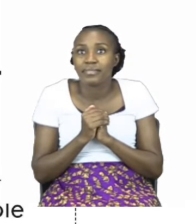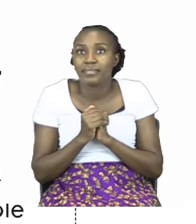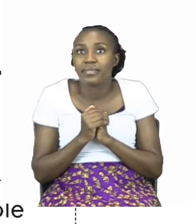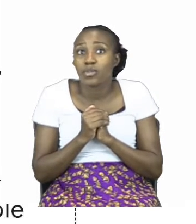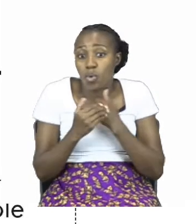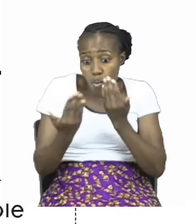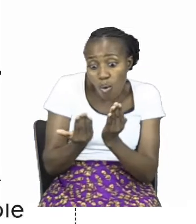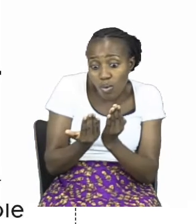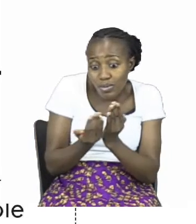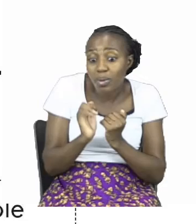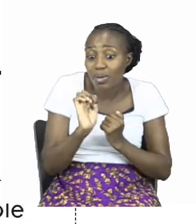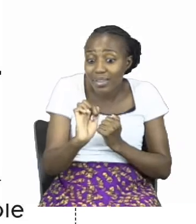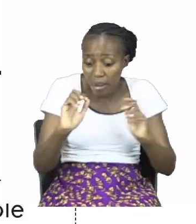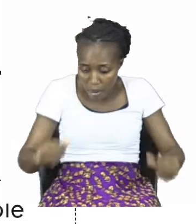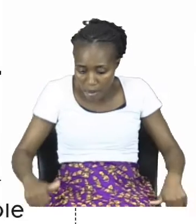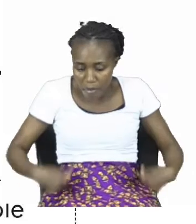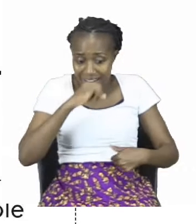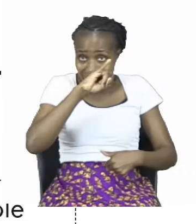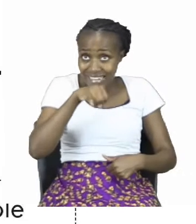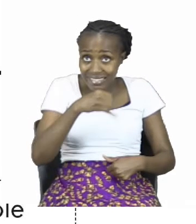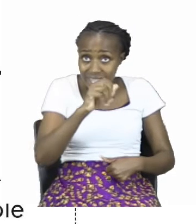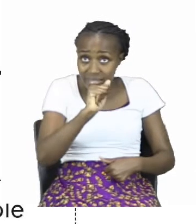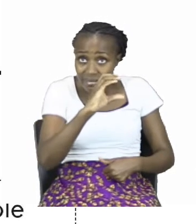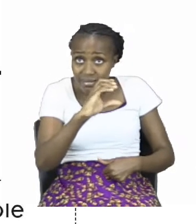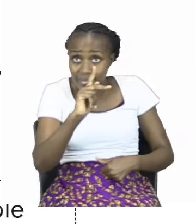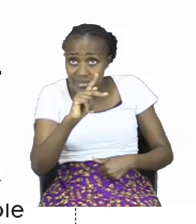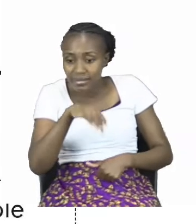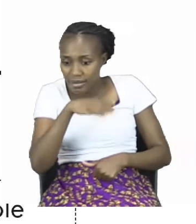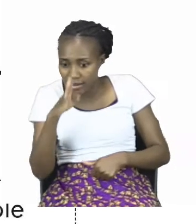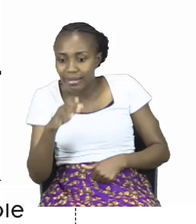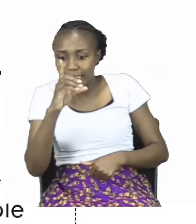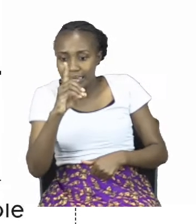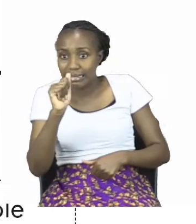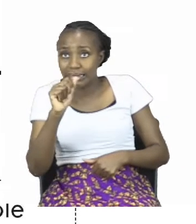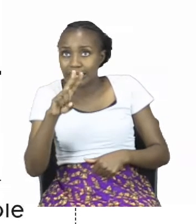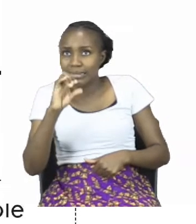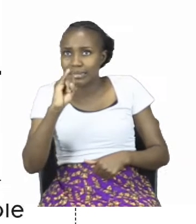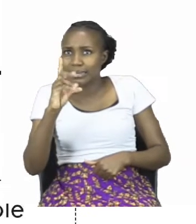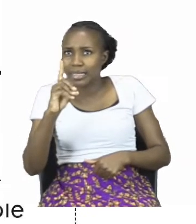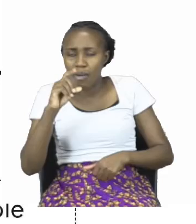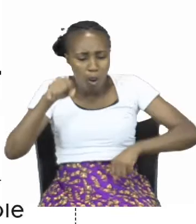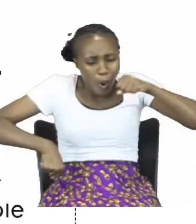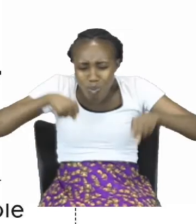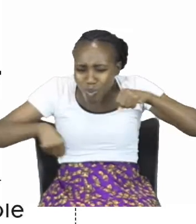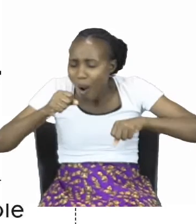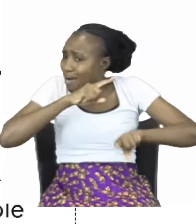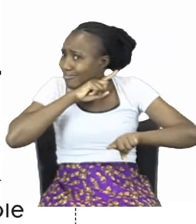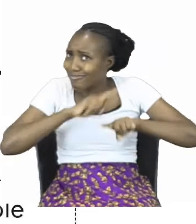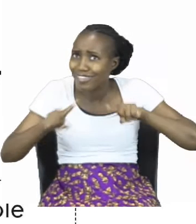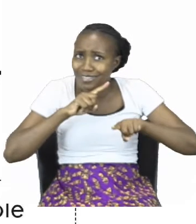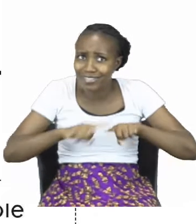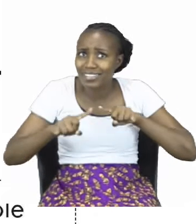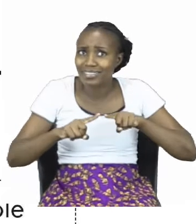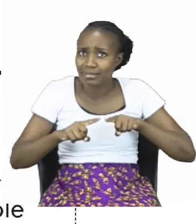Jack and David were the fastest bicycle riders in the whole school. They decided